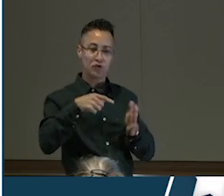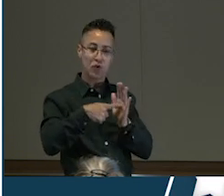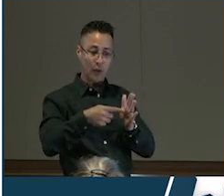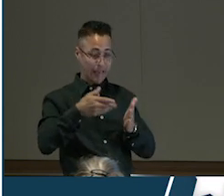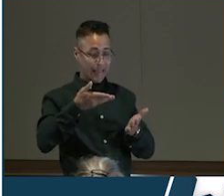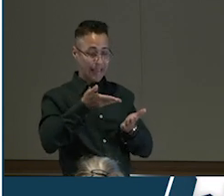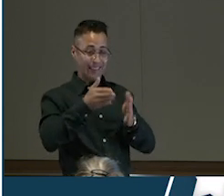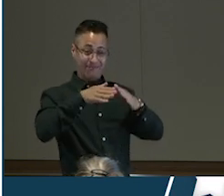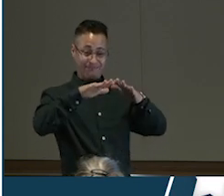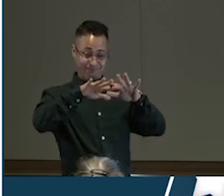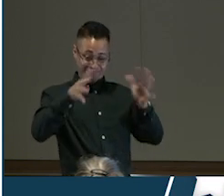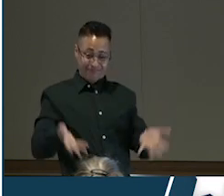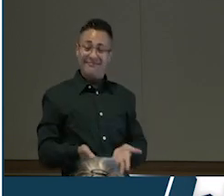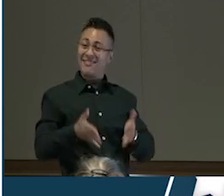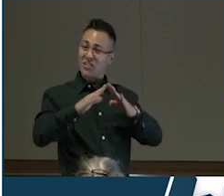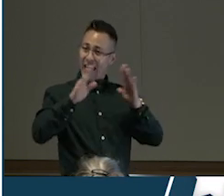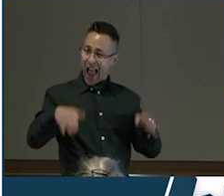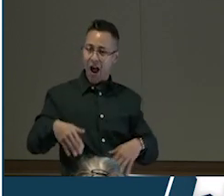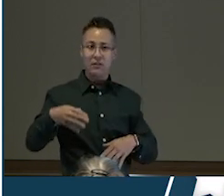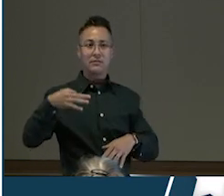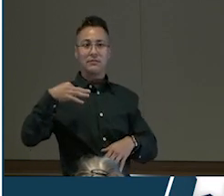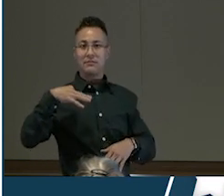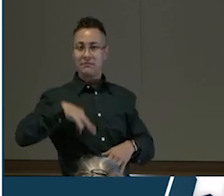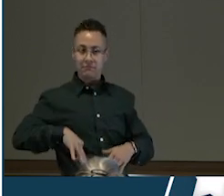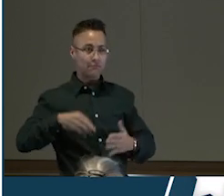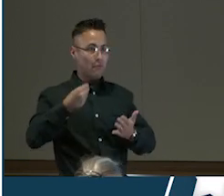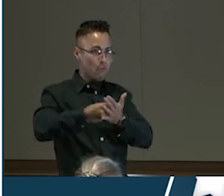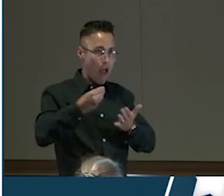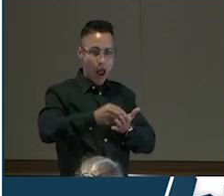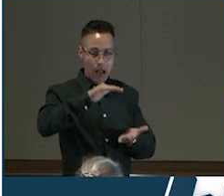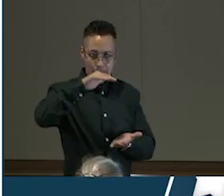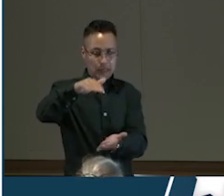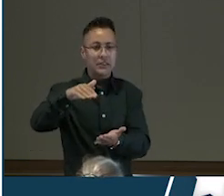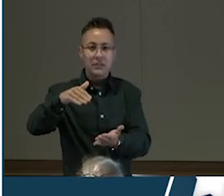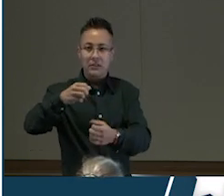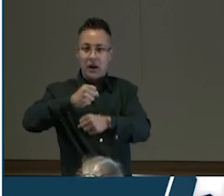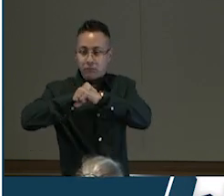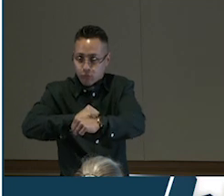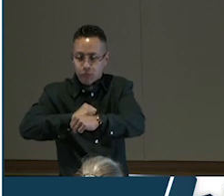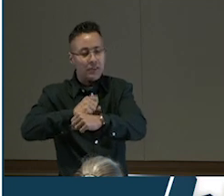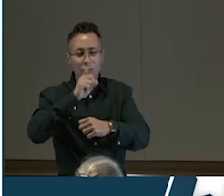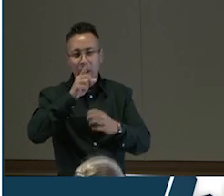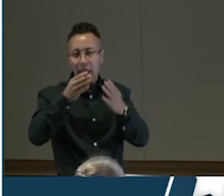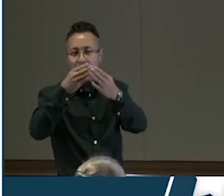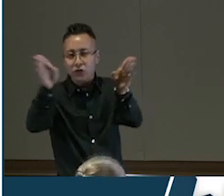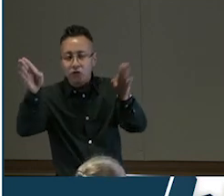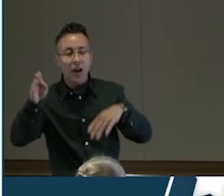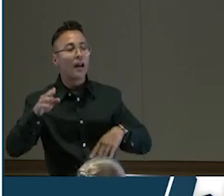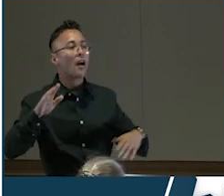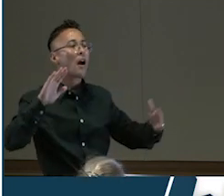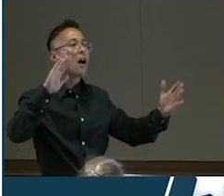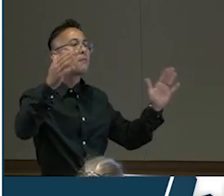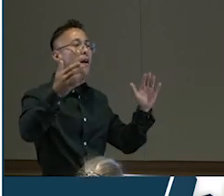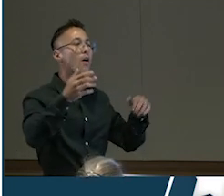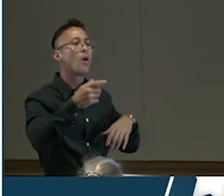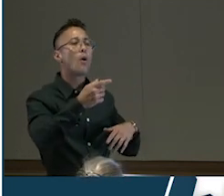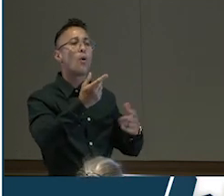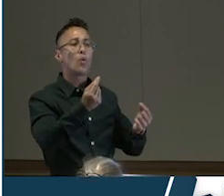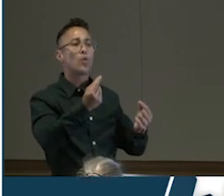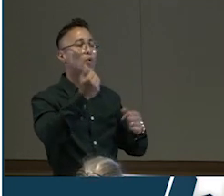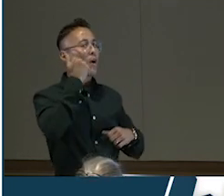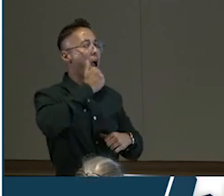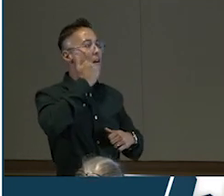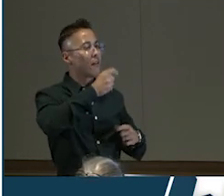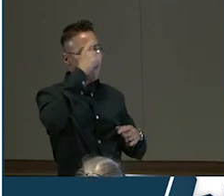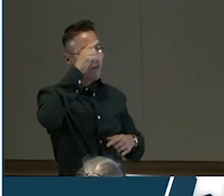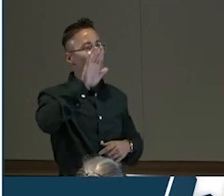protect the benefits, right? It stays very generic in many ways. versus what do you do every day for your child?